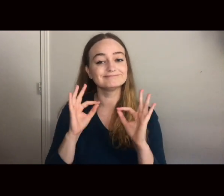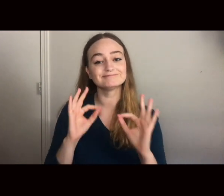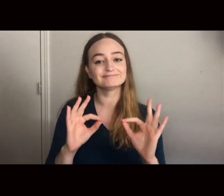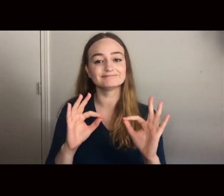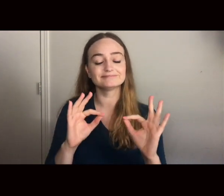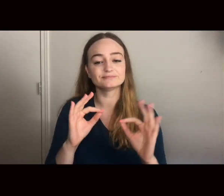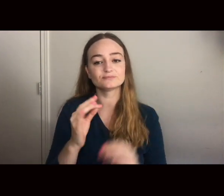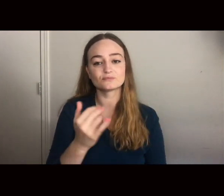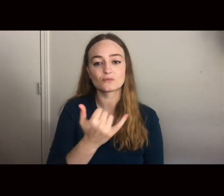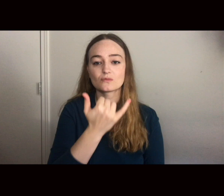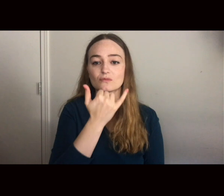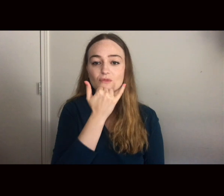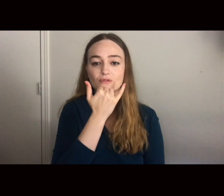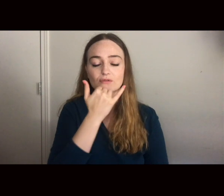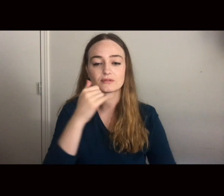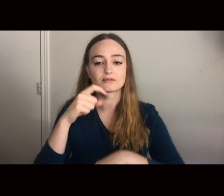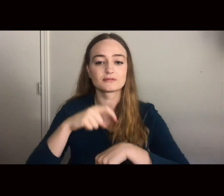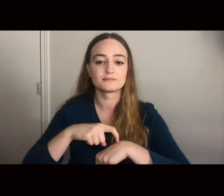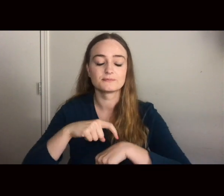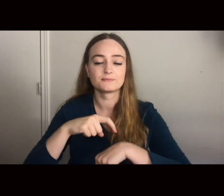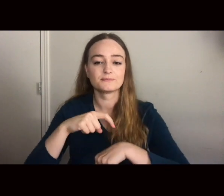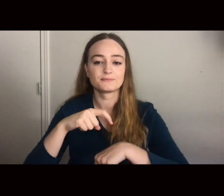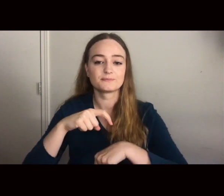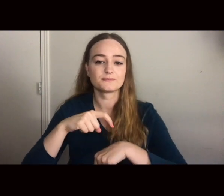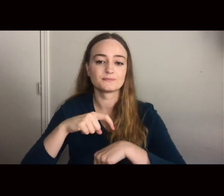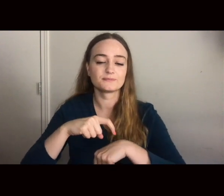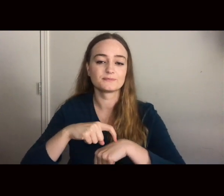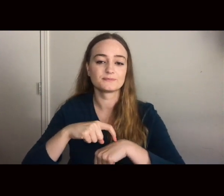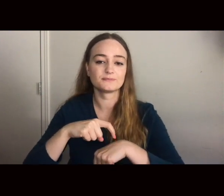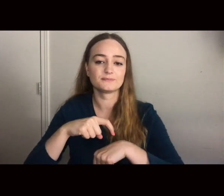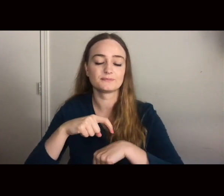the right place at the wrong